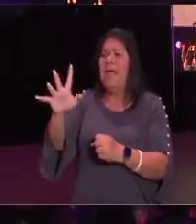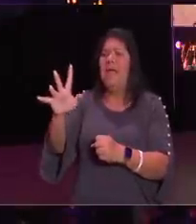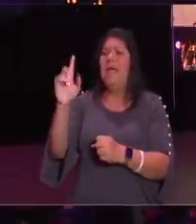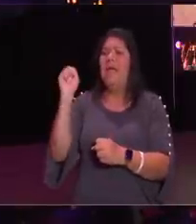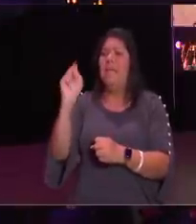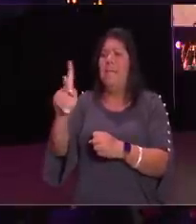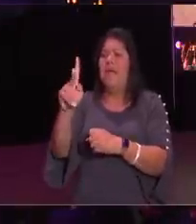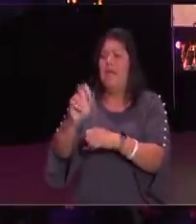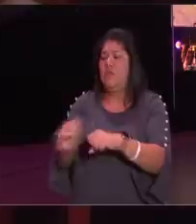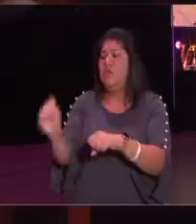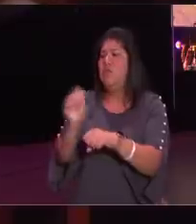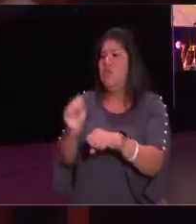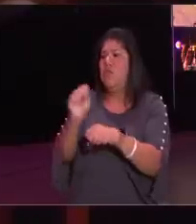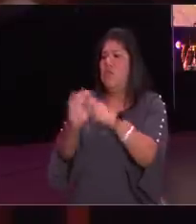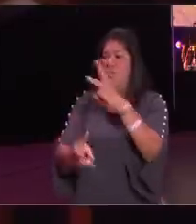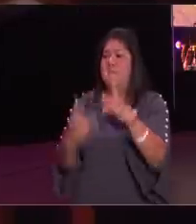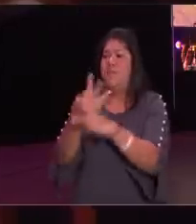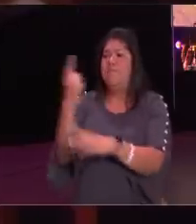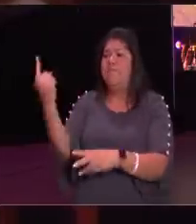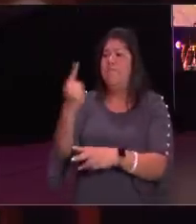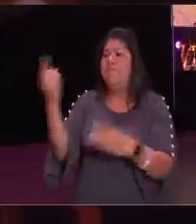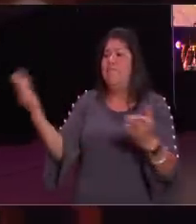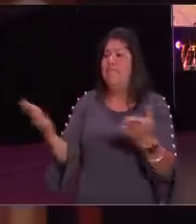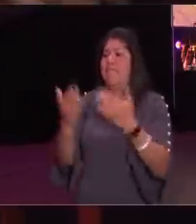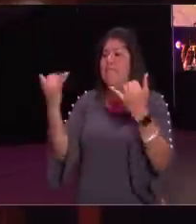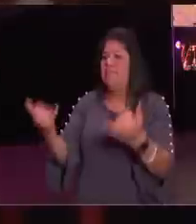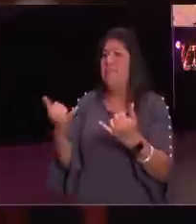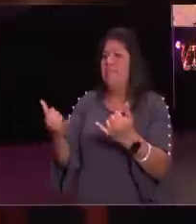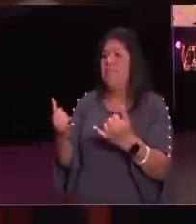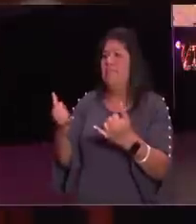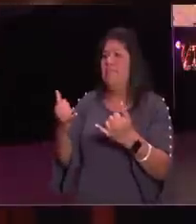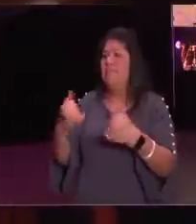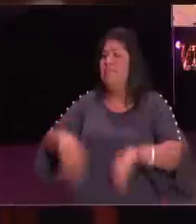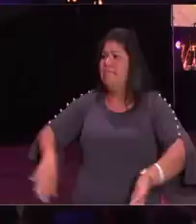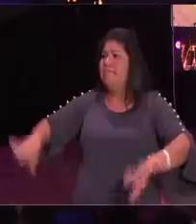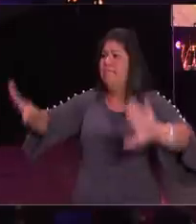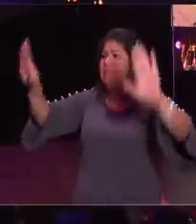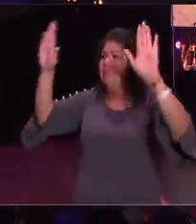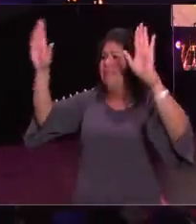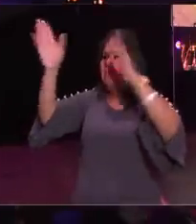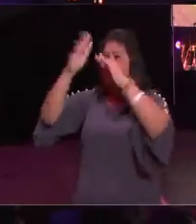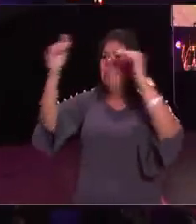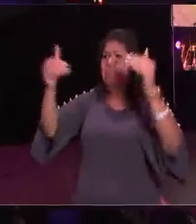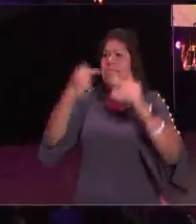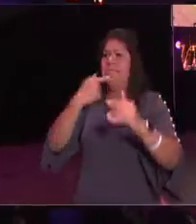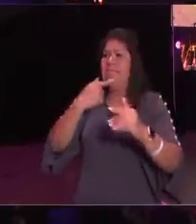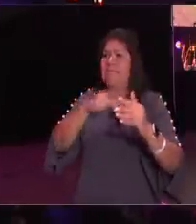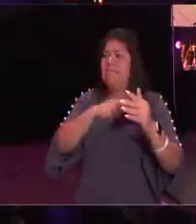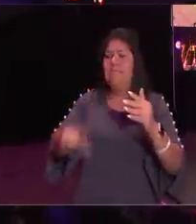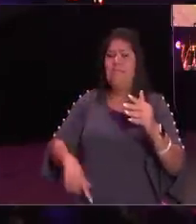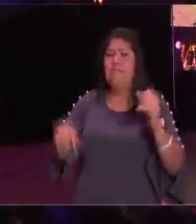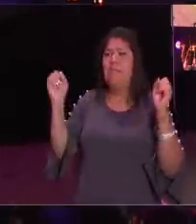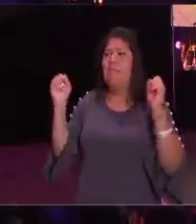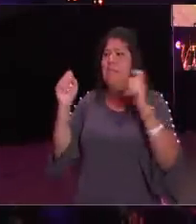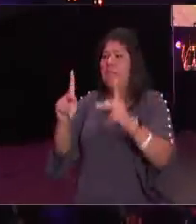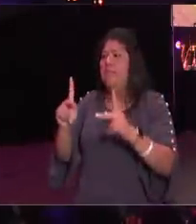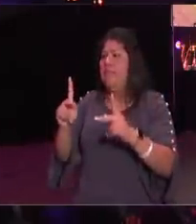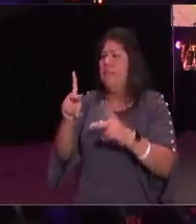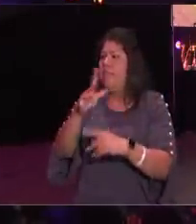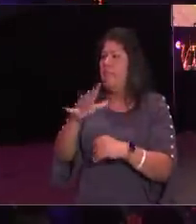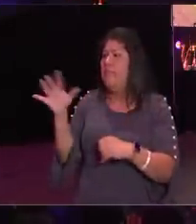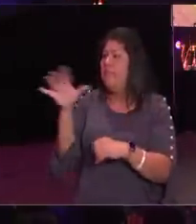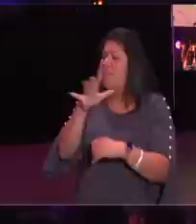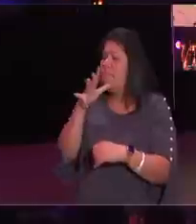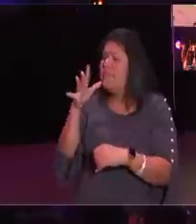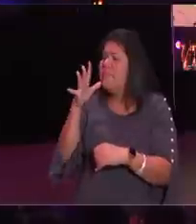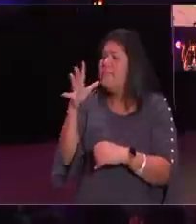back to the field. Is there somebody here tonight that could lift their hands to heaven and say, God, return me to the